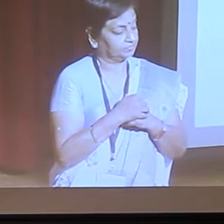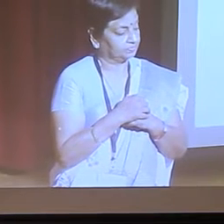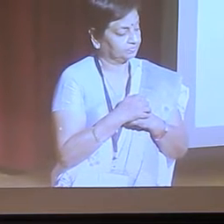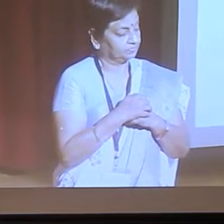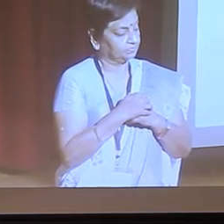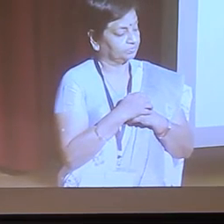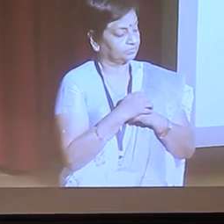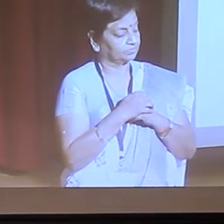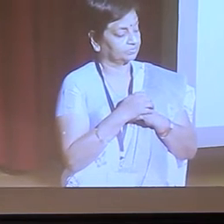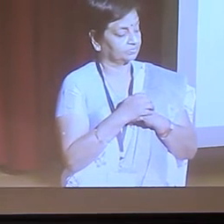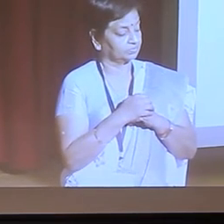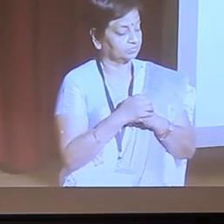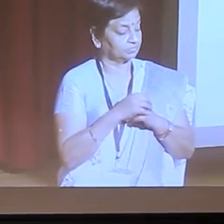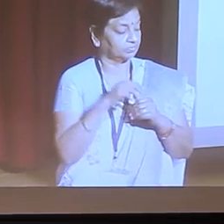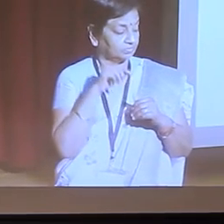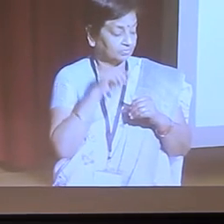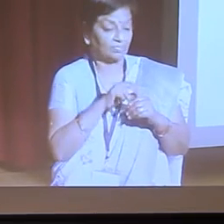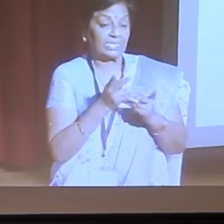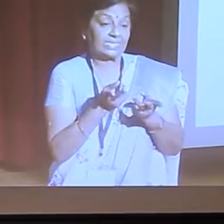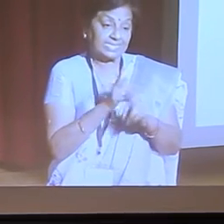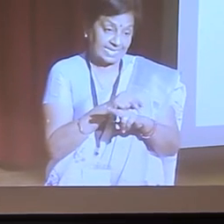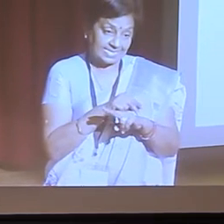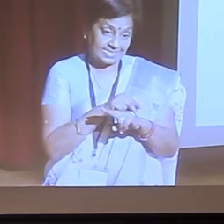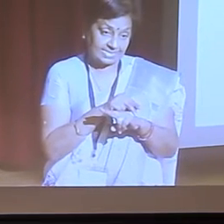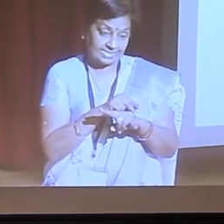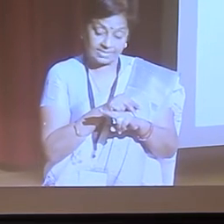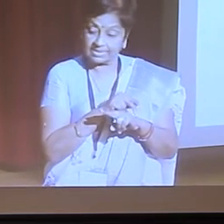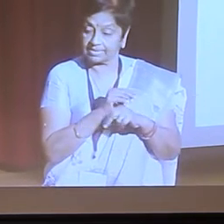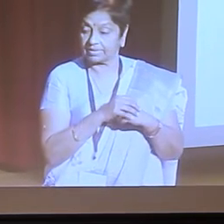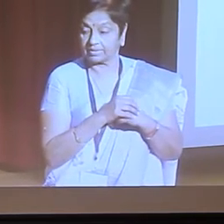output. Thermoforming,